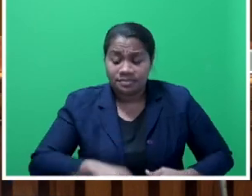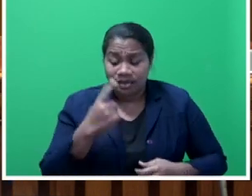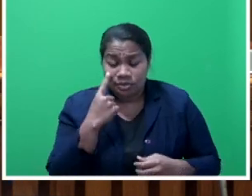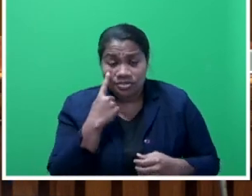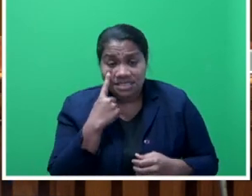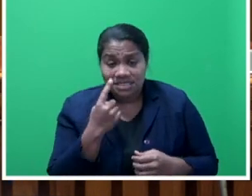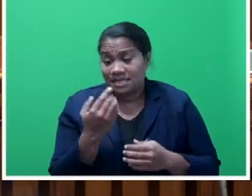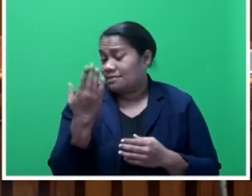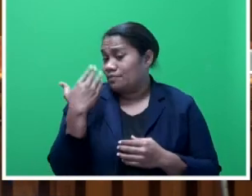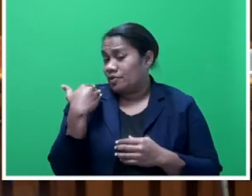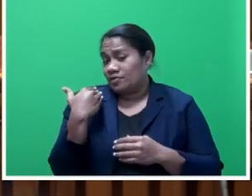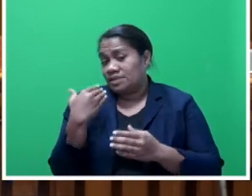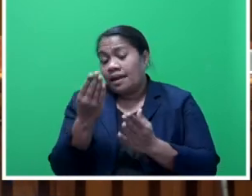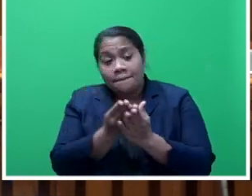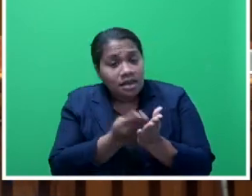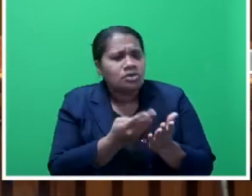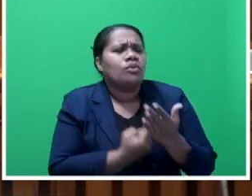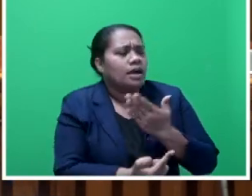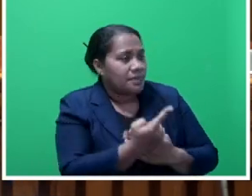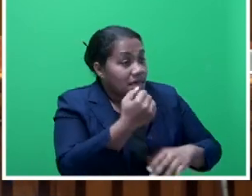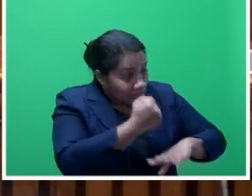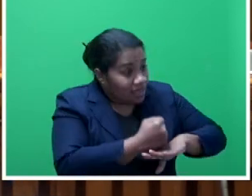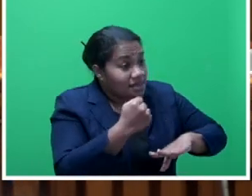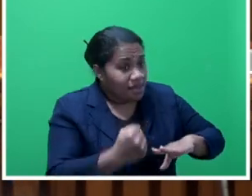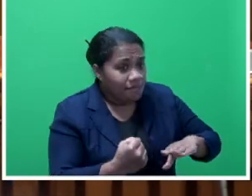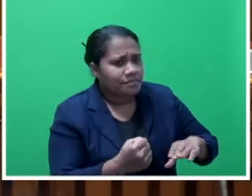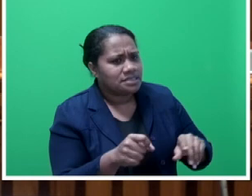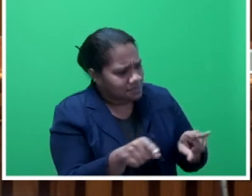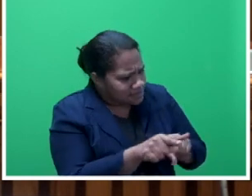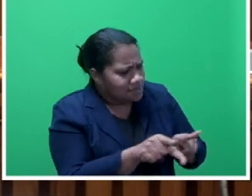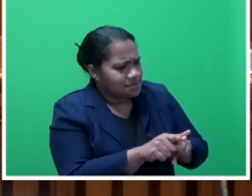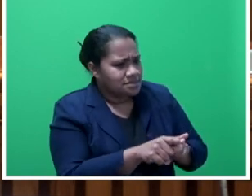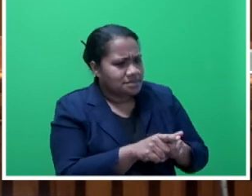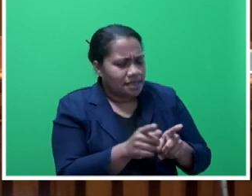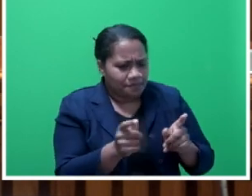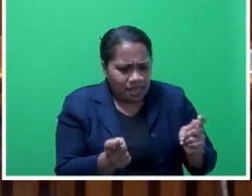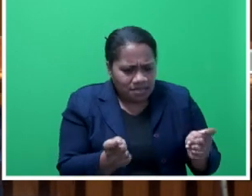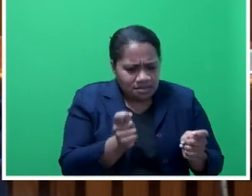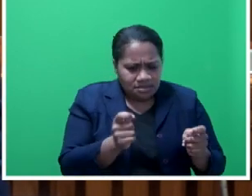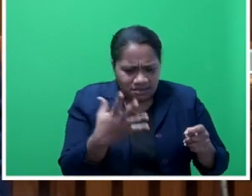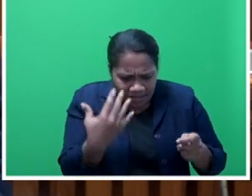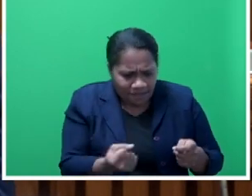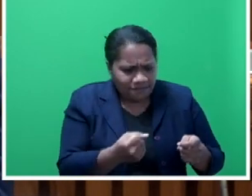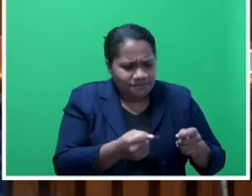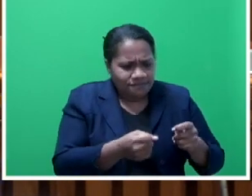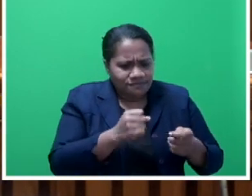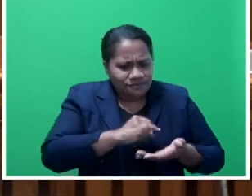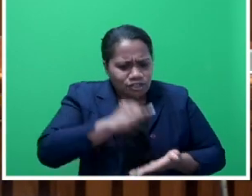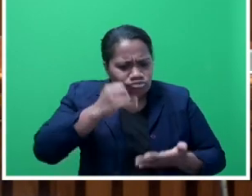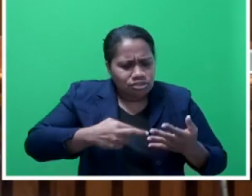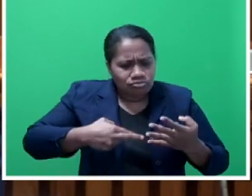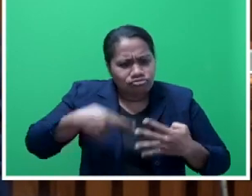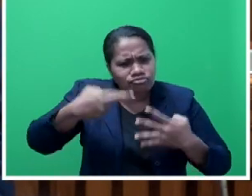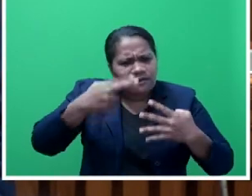that the government has also at times subsidized interest rates for people in the primary sector. So if FDB was going